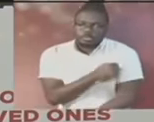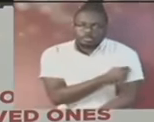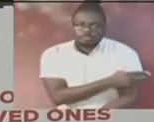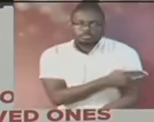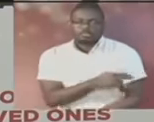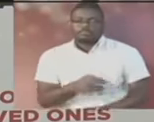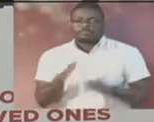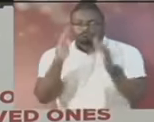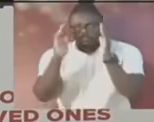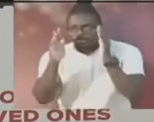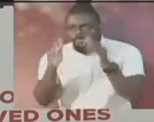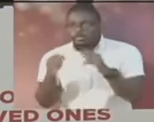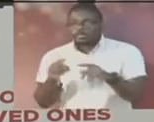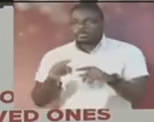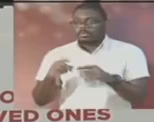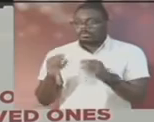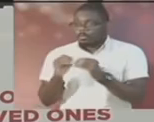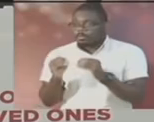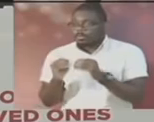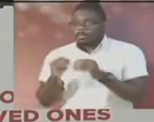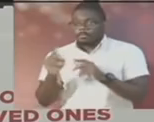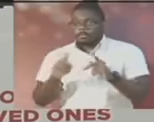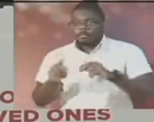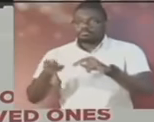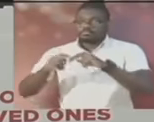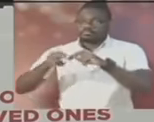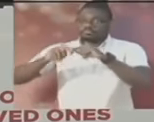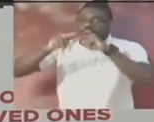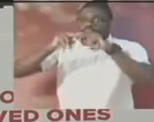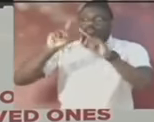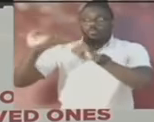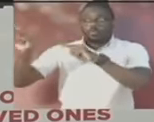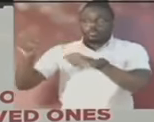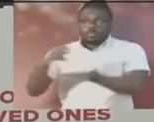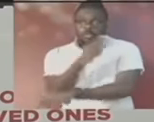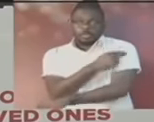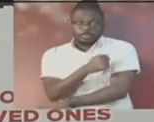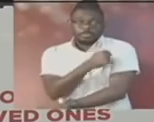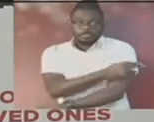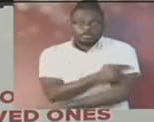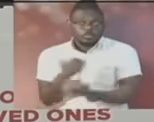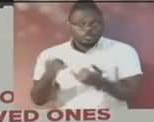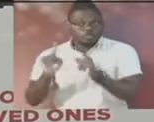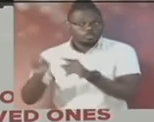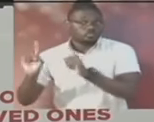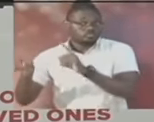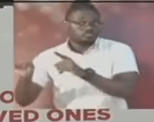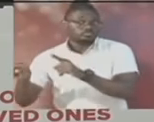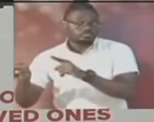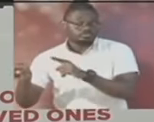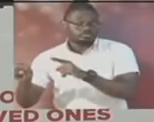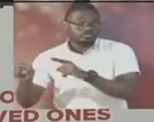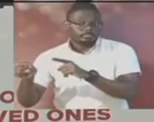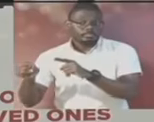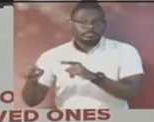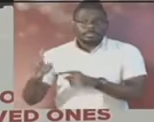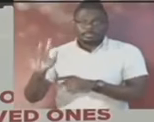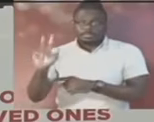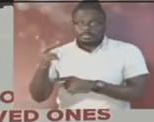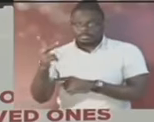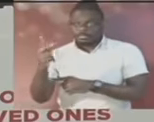respect to hospital occupancy that again is very concerning. On the 3rd, our overall hospital occupancy